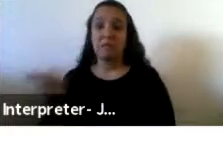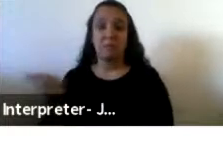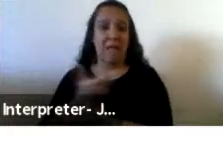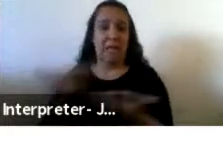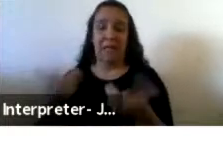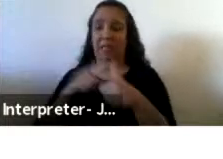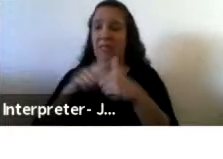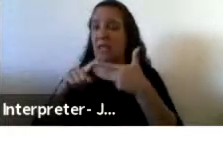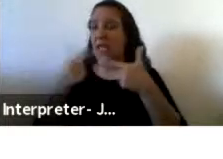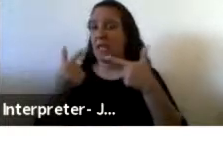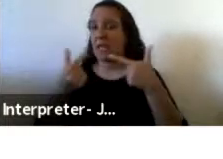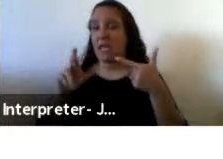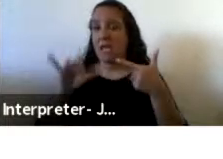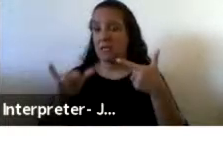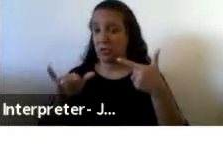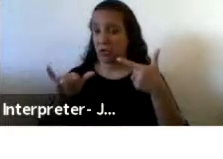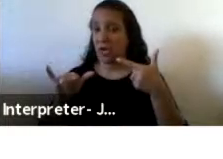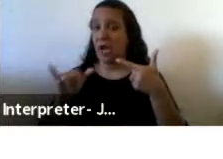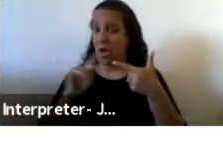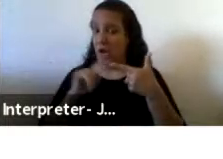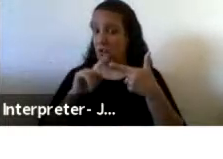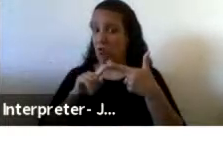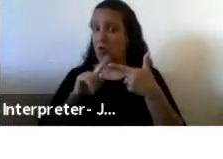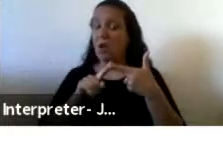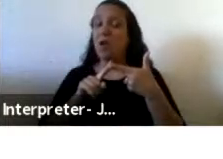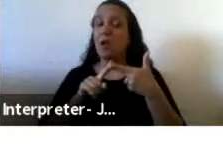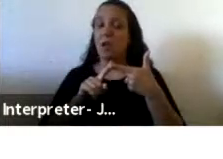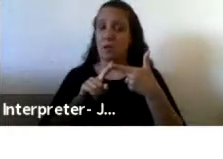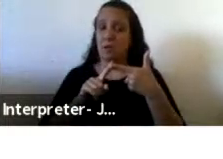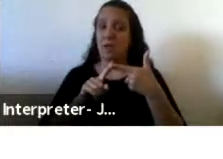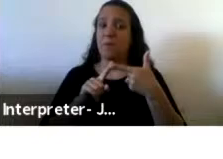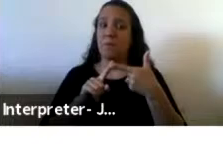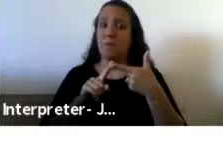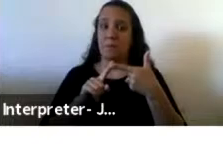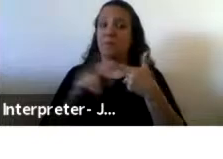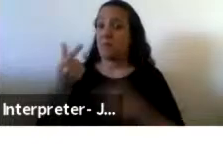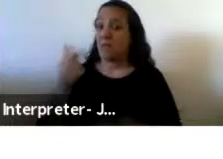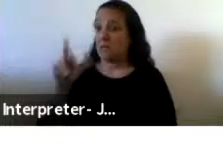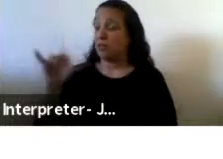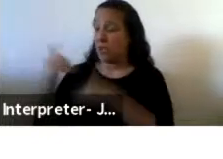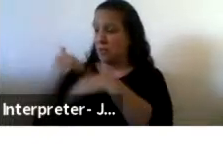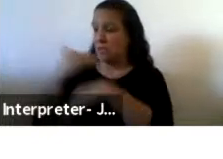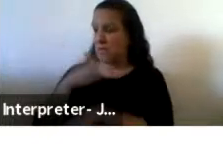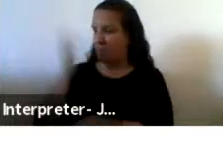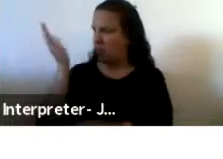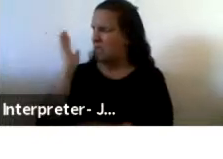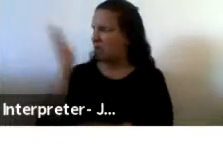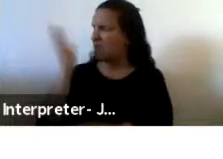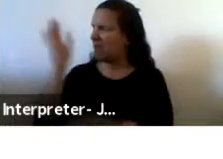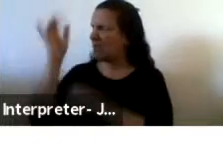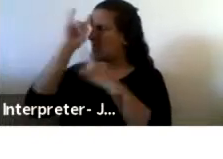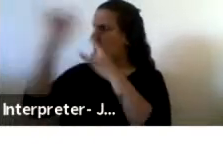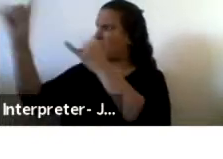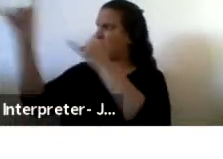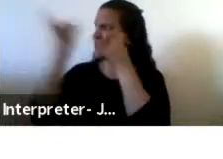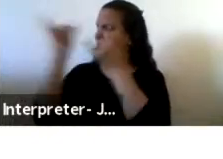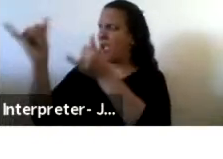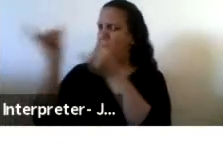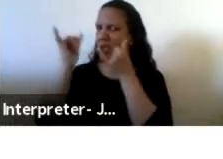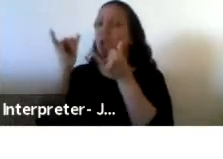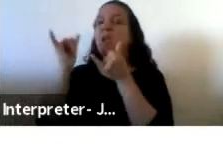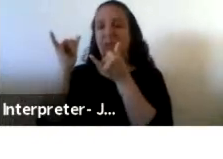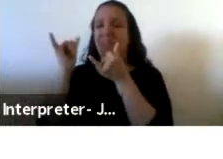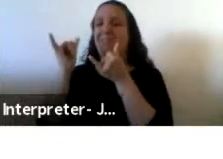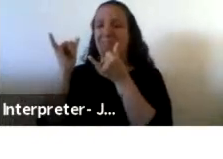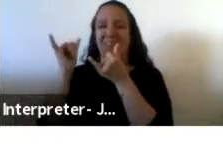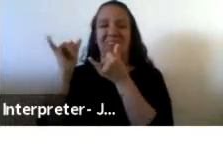Jerry. Jerry sent me the email, the presentation that he had done, and I was telling him, oh, well, great minds think alike. So I think that's one of